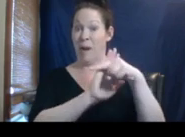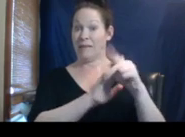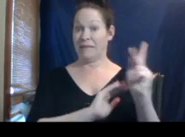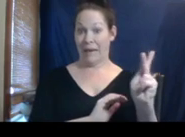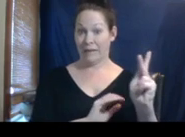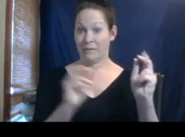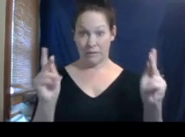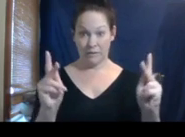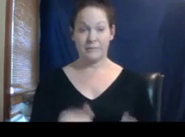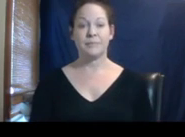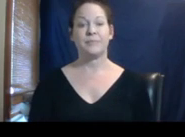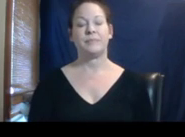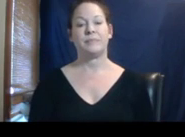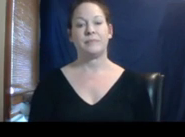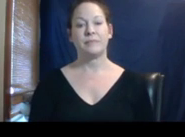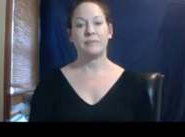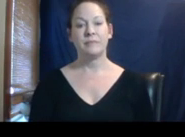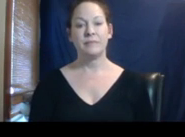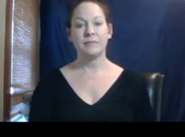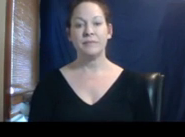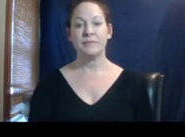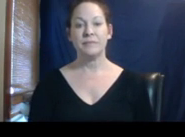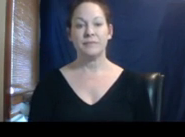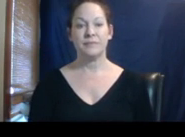Then the remainder